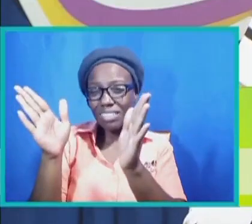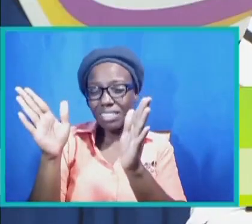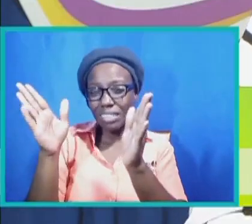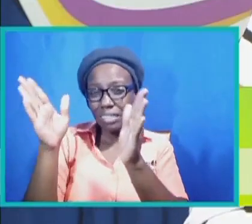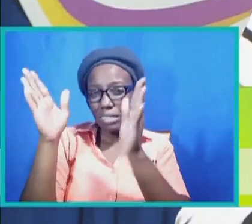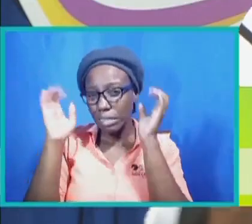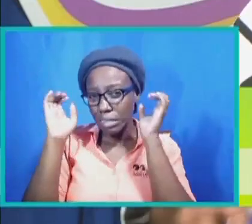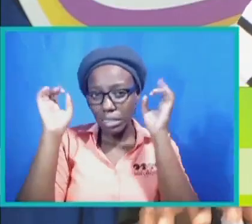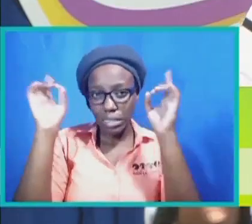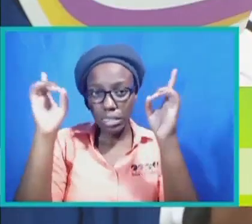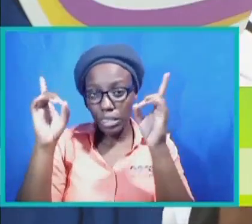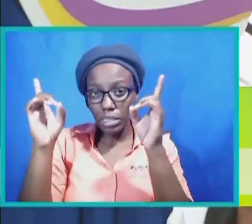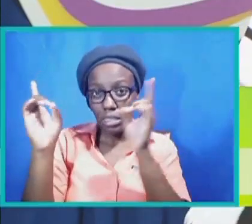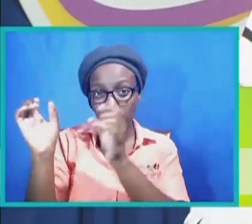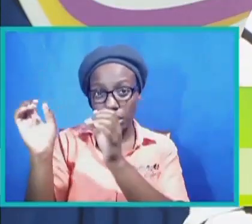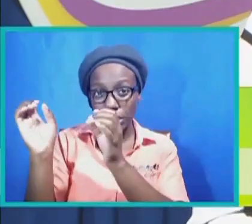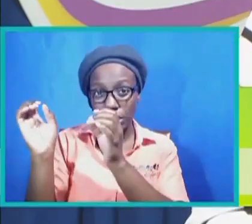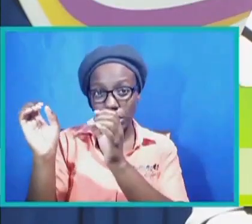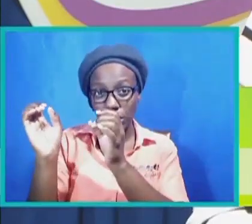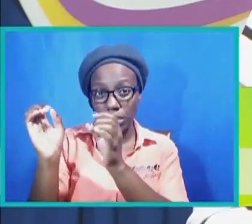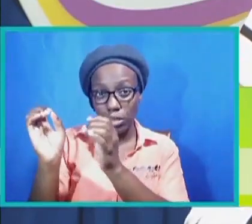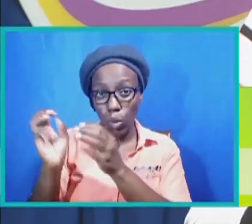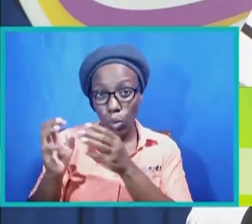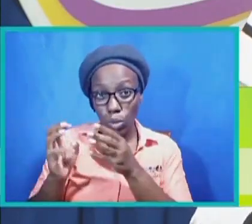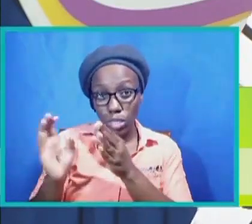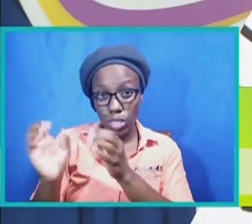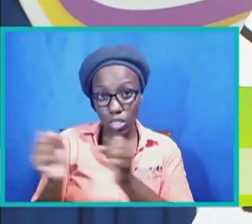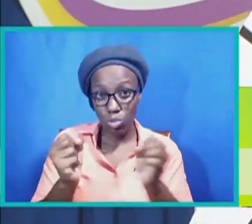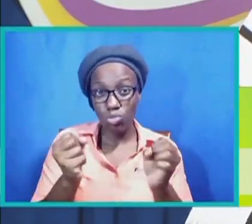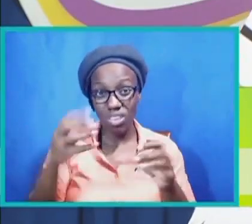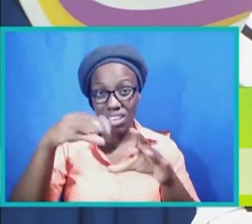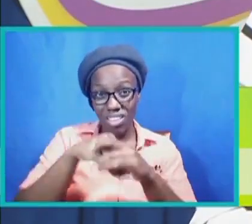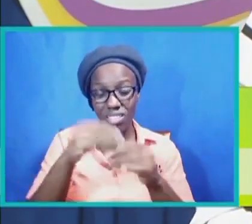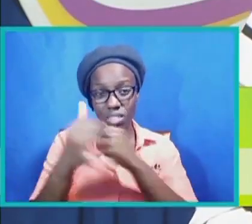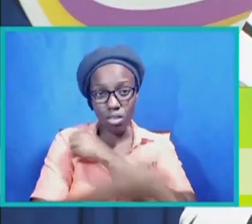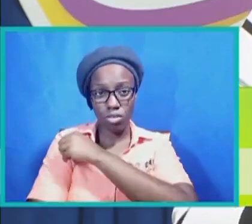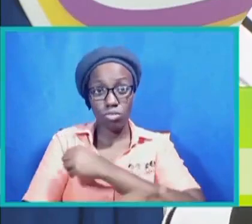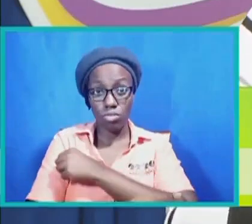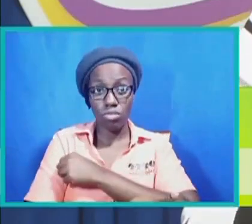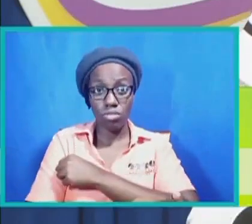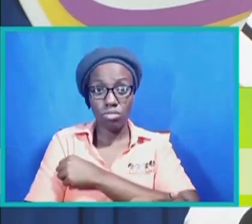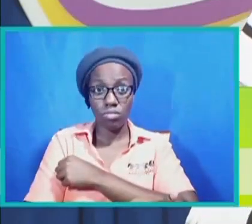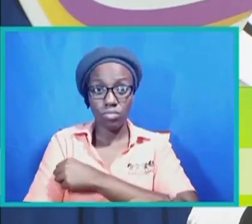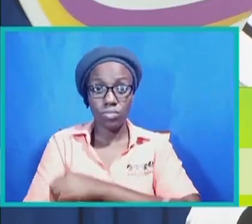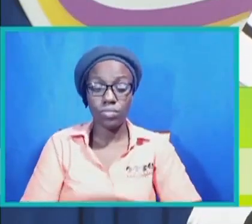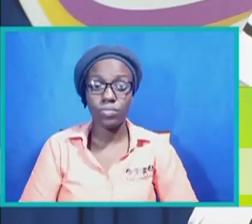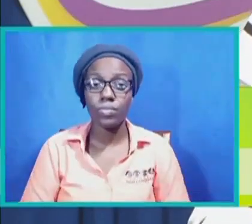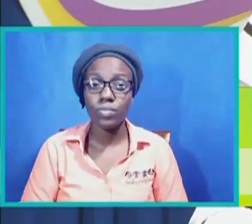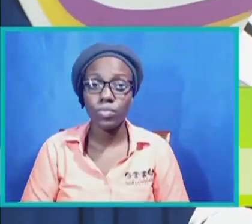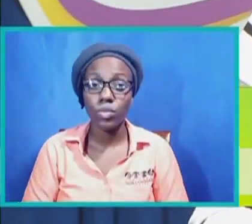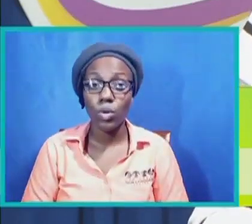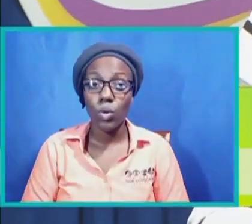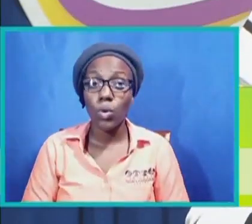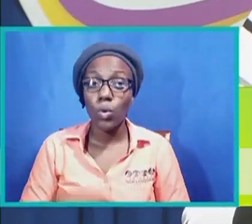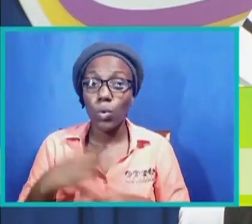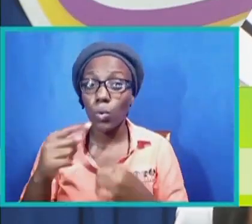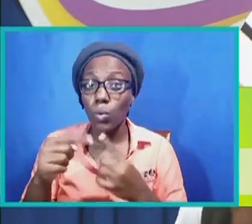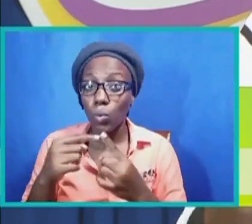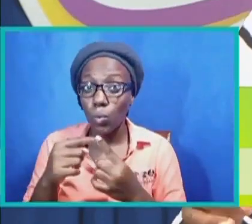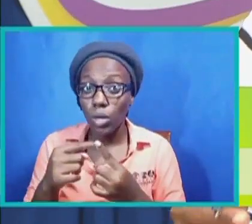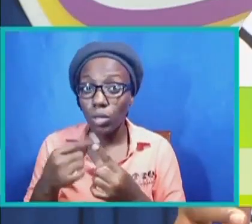within the country. And that can only redound to the benefit. When we try the monolithic